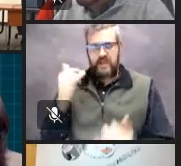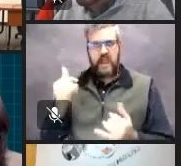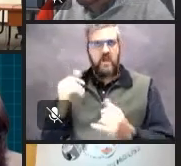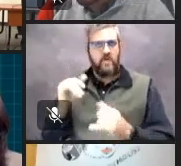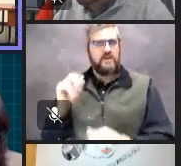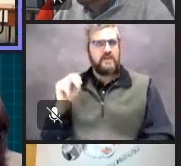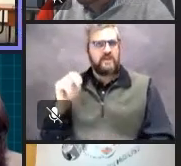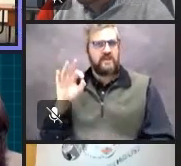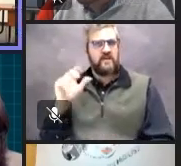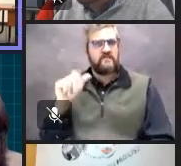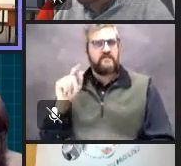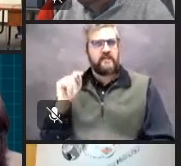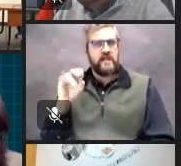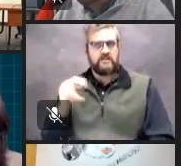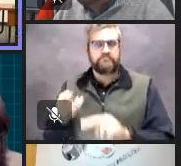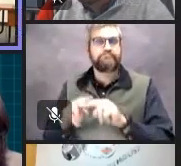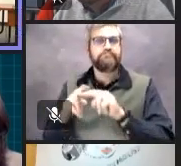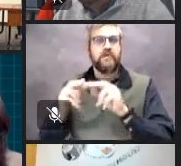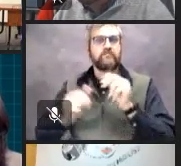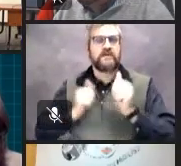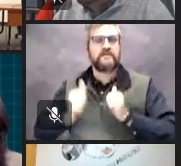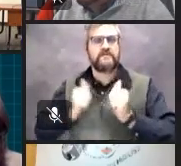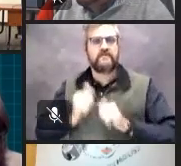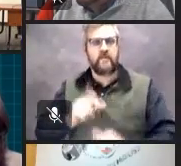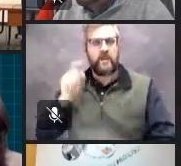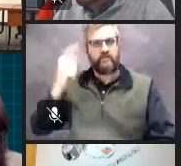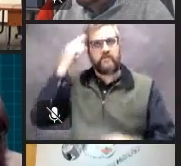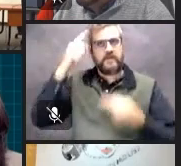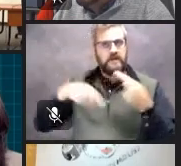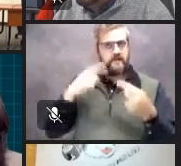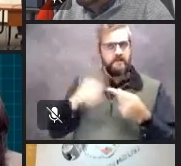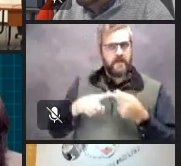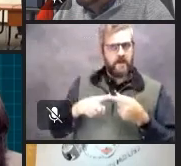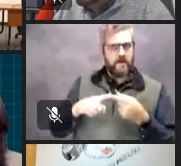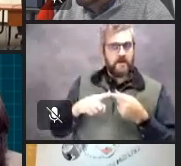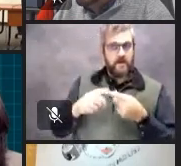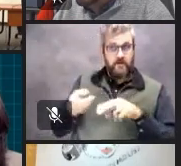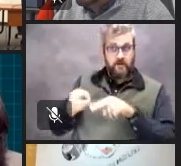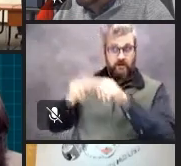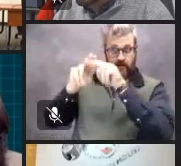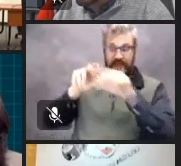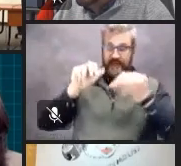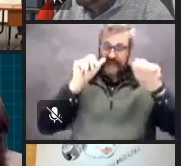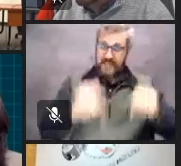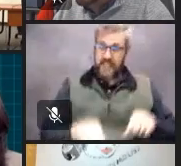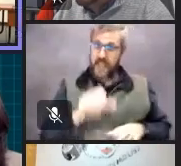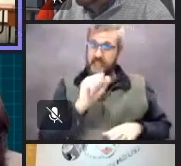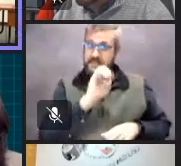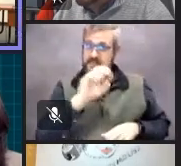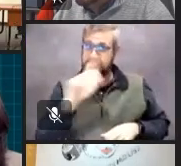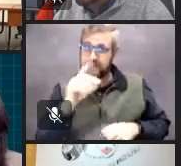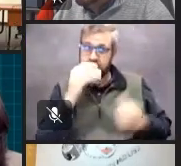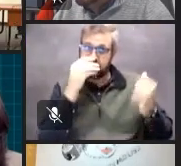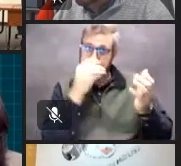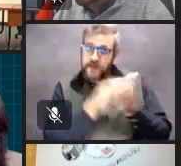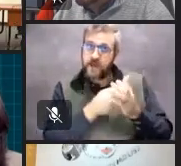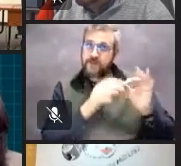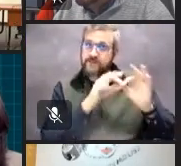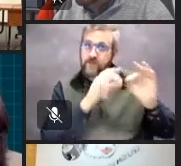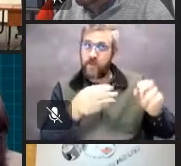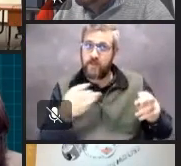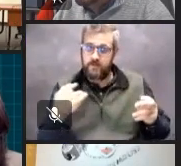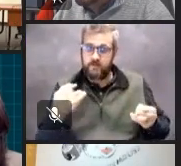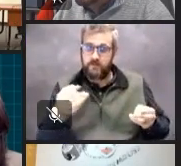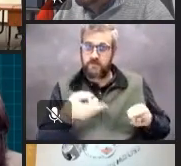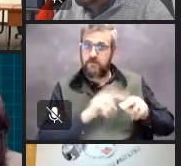we're contending with. So we need to think about, can we also increase the SEEK formula, at least at the rate of inflation, so that